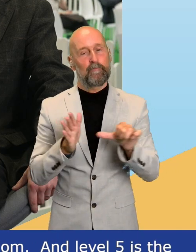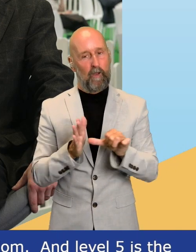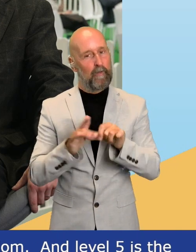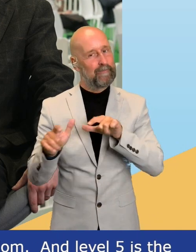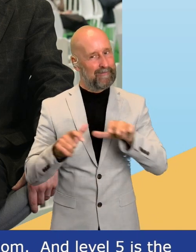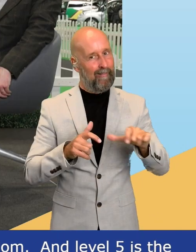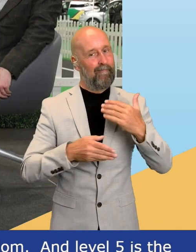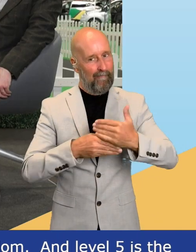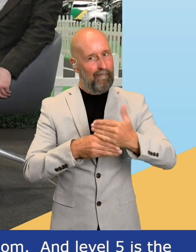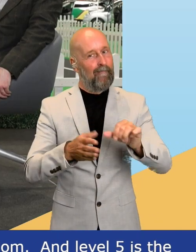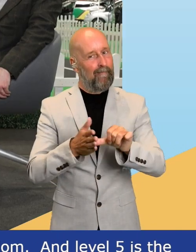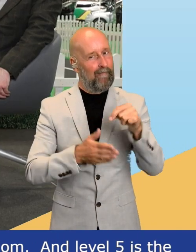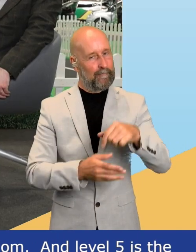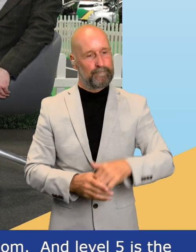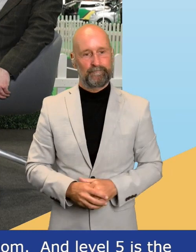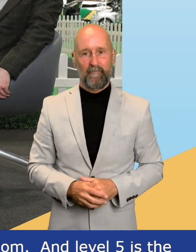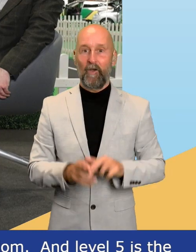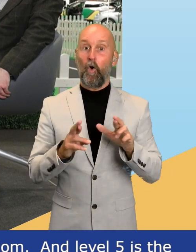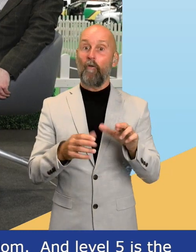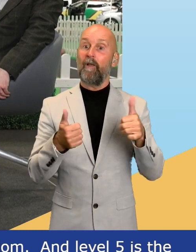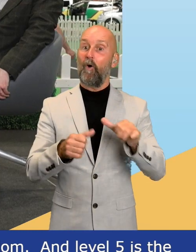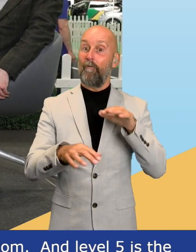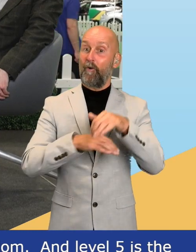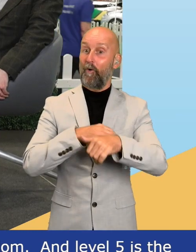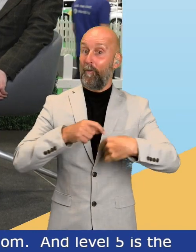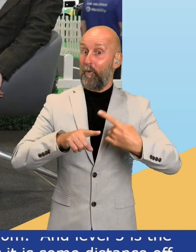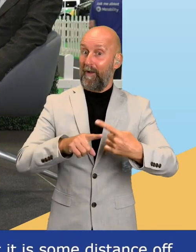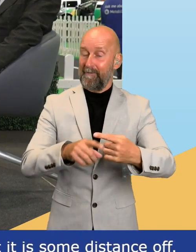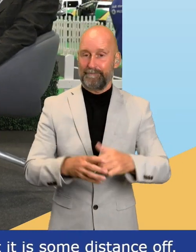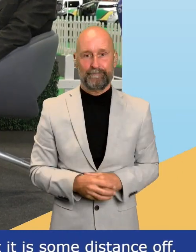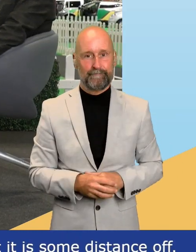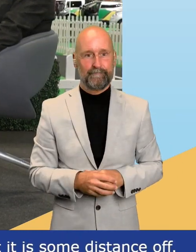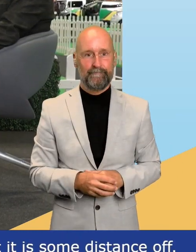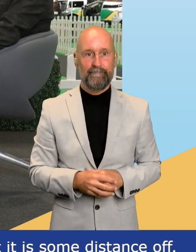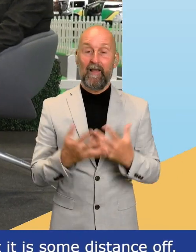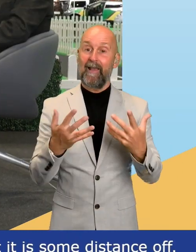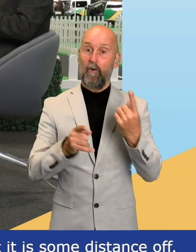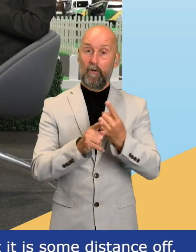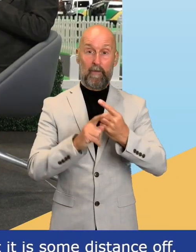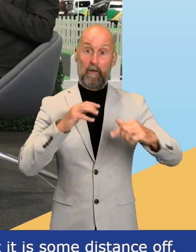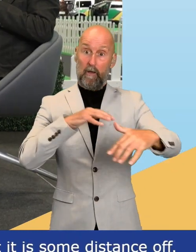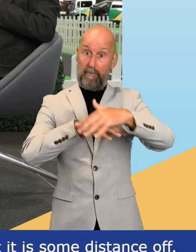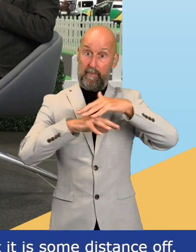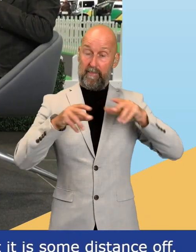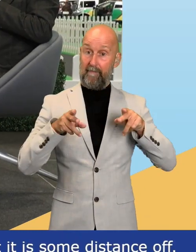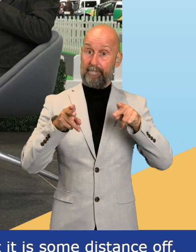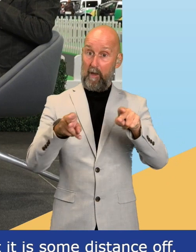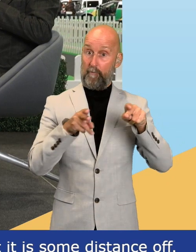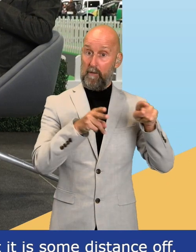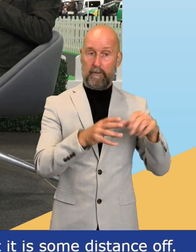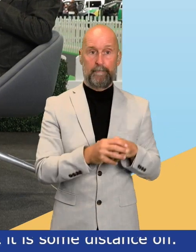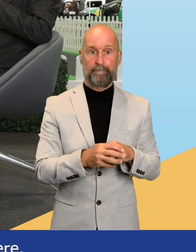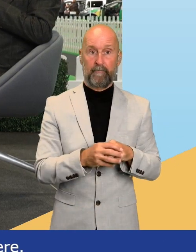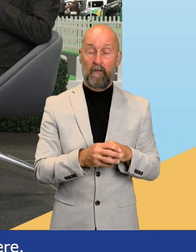before we get there. Okay, well, let's hope we overcome them quickly. Fingers crossed. Steve, let's talk about the environment. Yeah. Now, cars play a